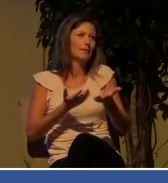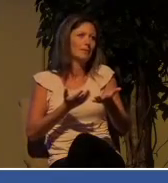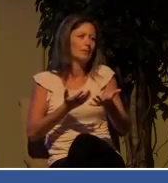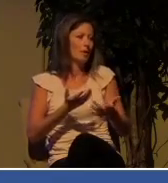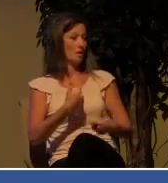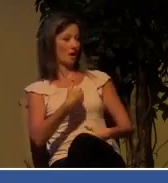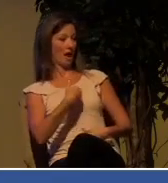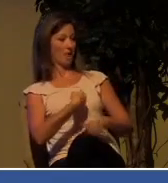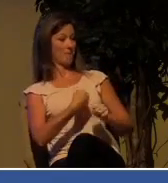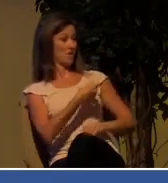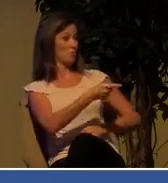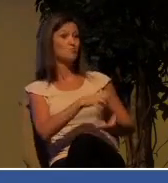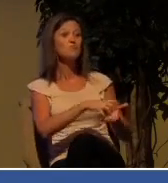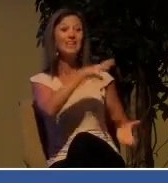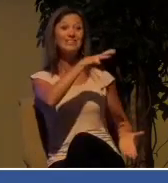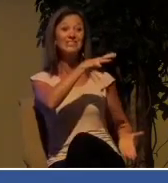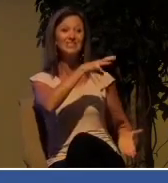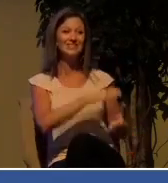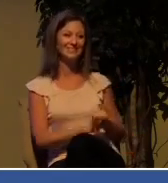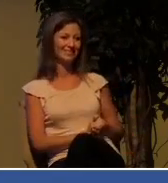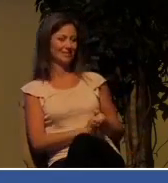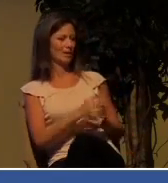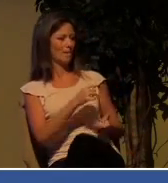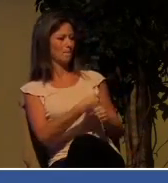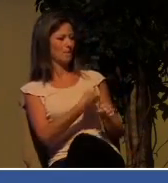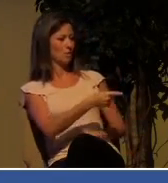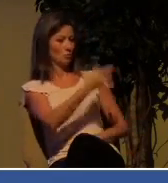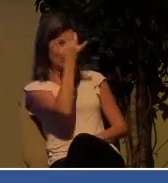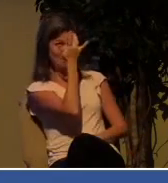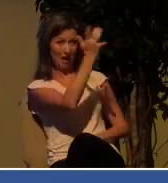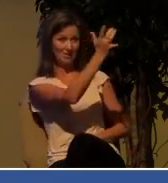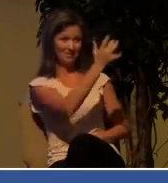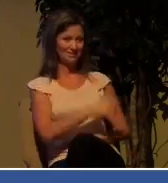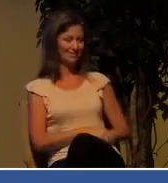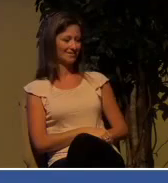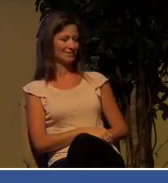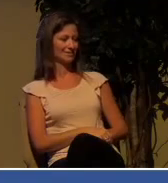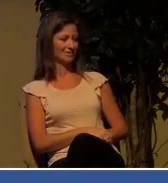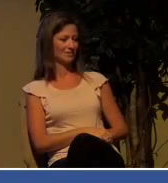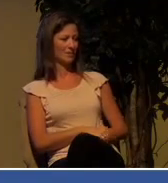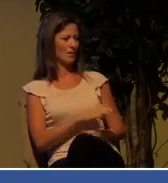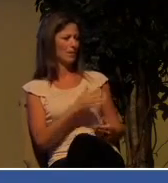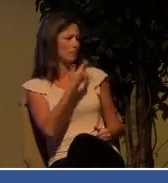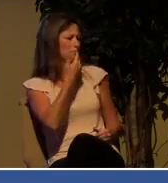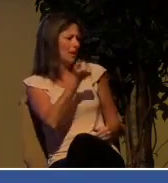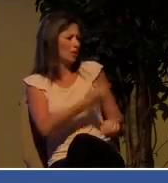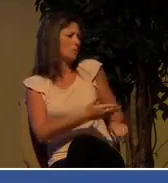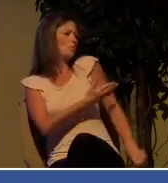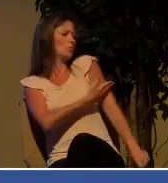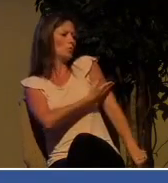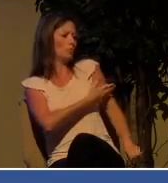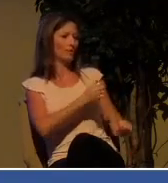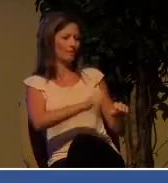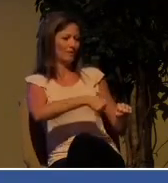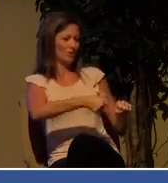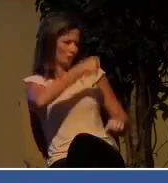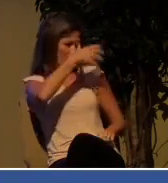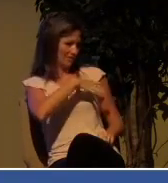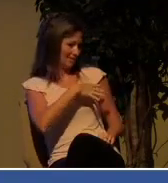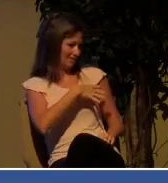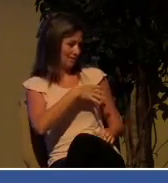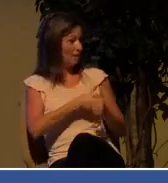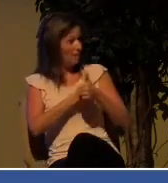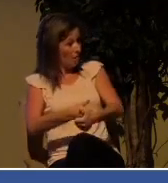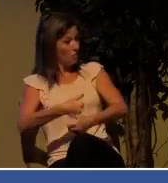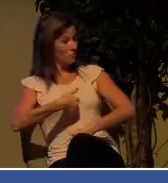rich." Or, "Follow me and I'll make you smarter. I'll make you better fishermen. Follow me and I'll